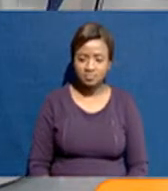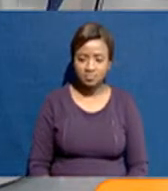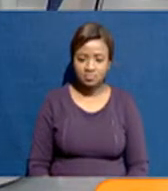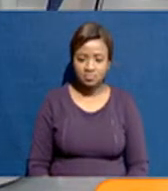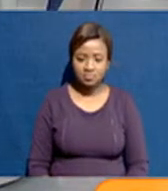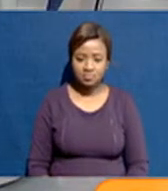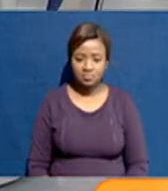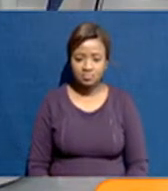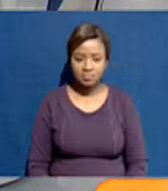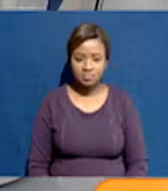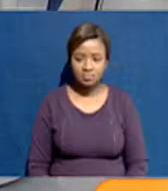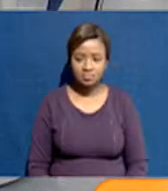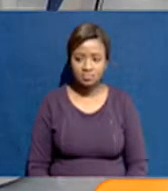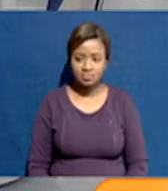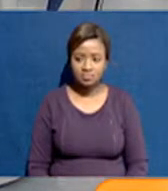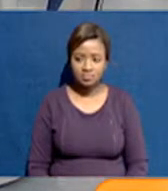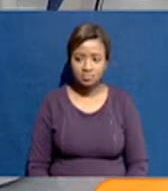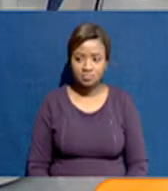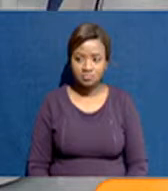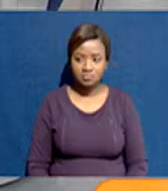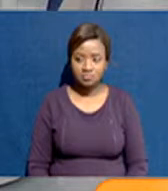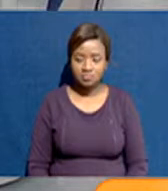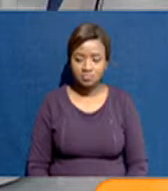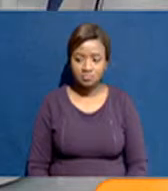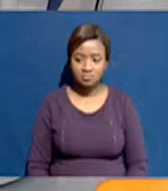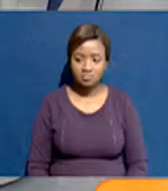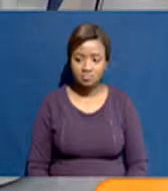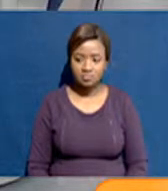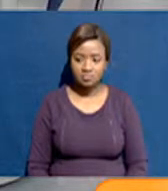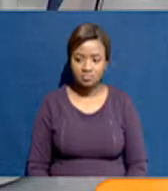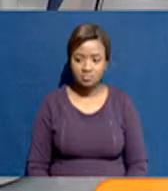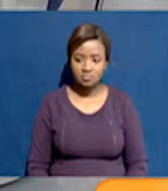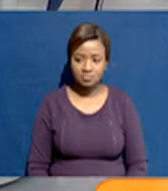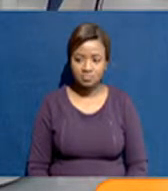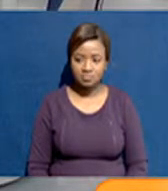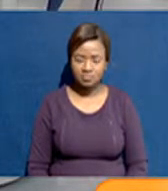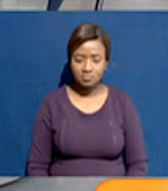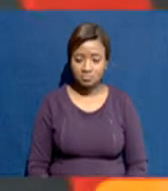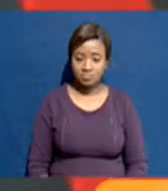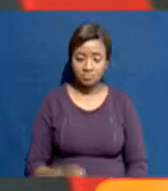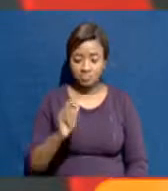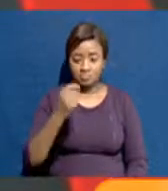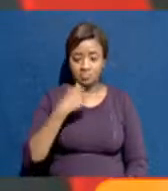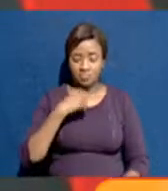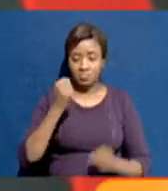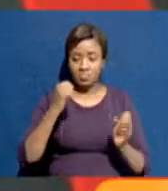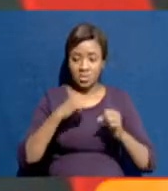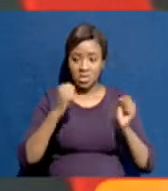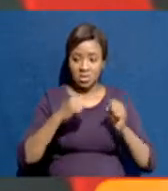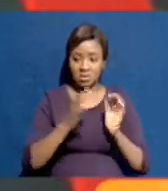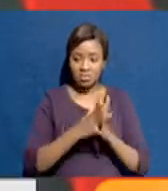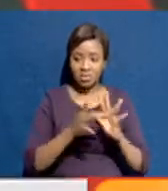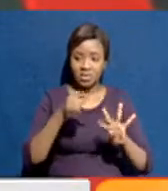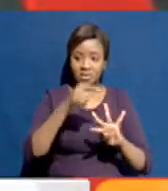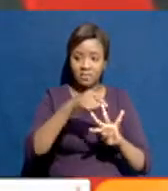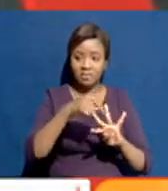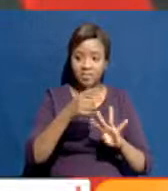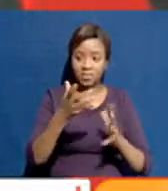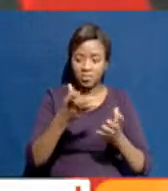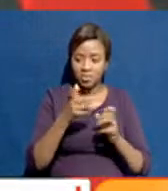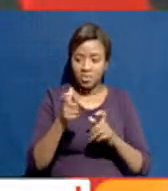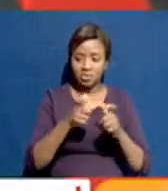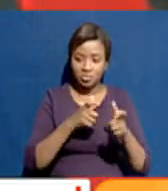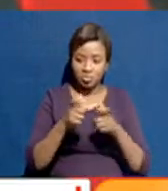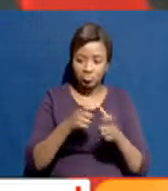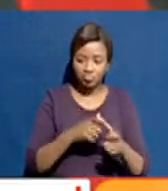can do it again. And then now all of a sudden you have it. Yeah. I agree with Joyce. It has to be consistent. I think where we miss out